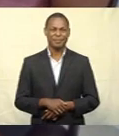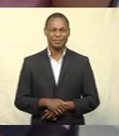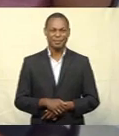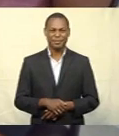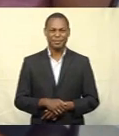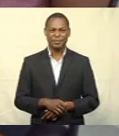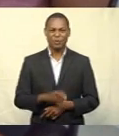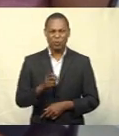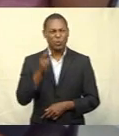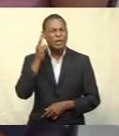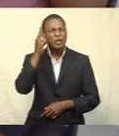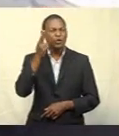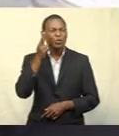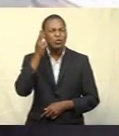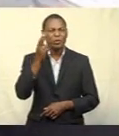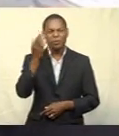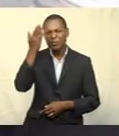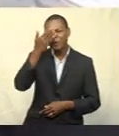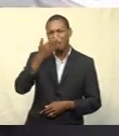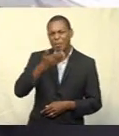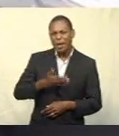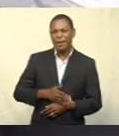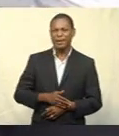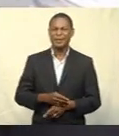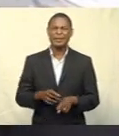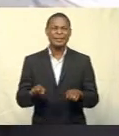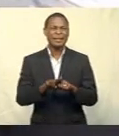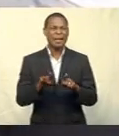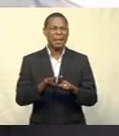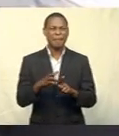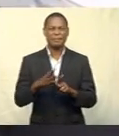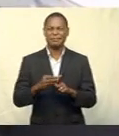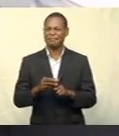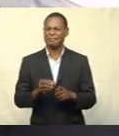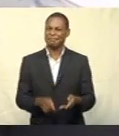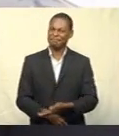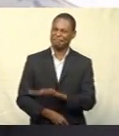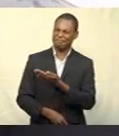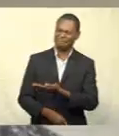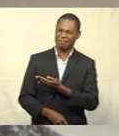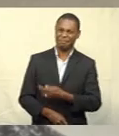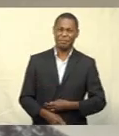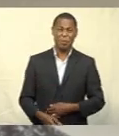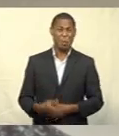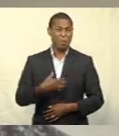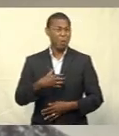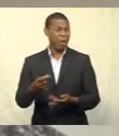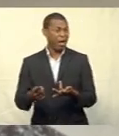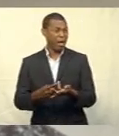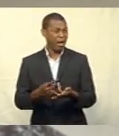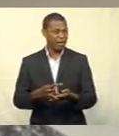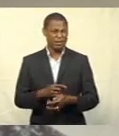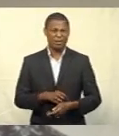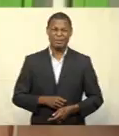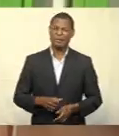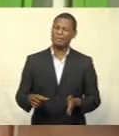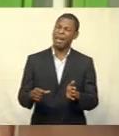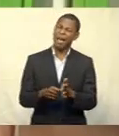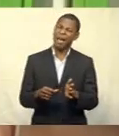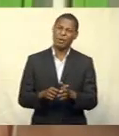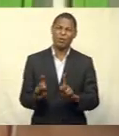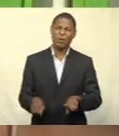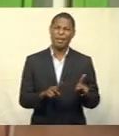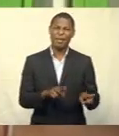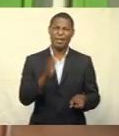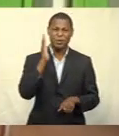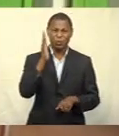the visually impaired such as Raina Kumar, but for many others it is now even too tough to attend school.